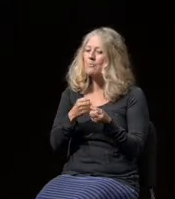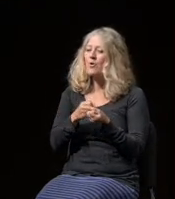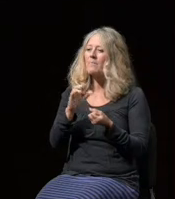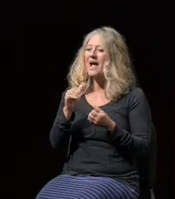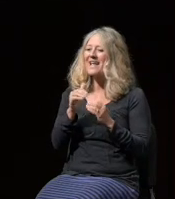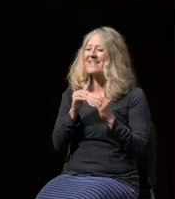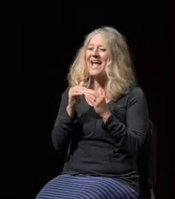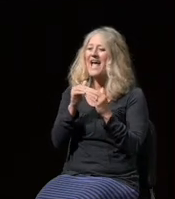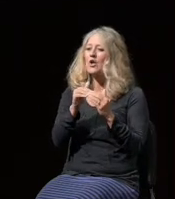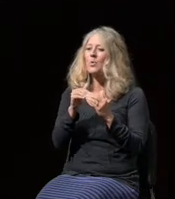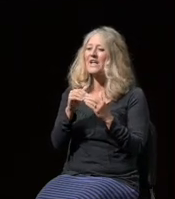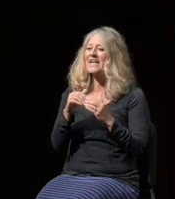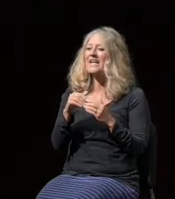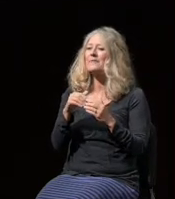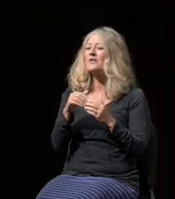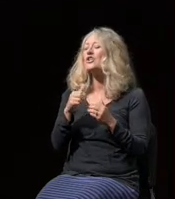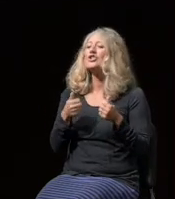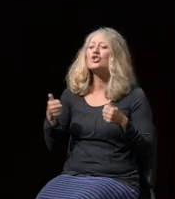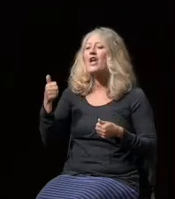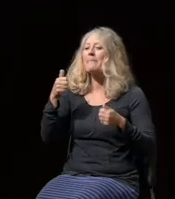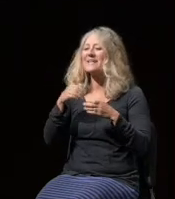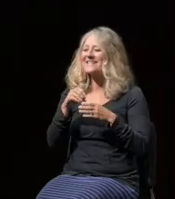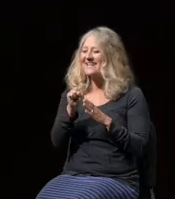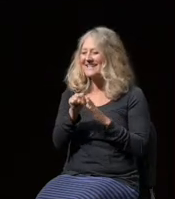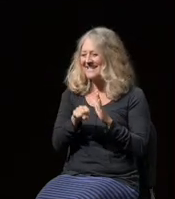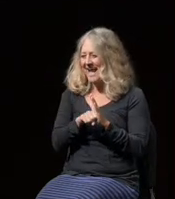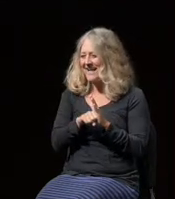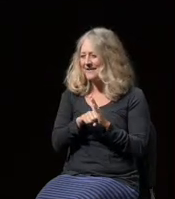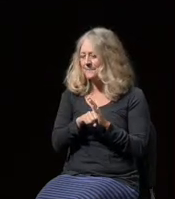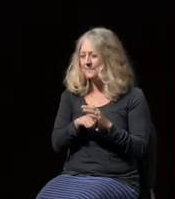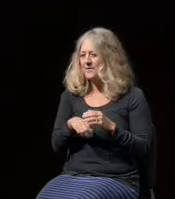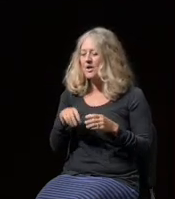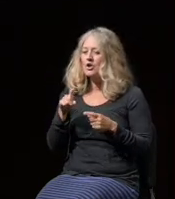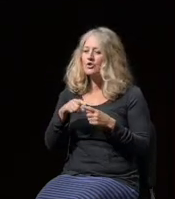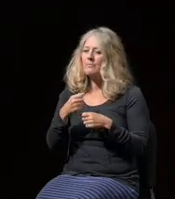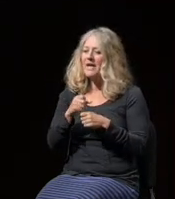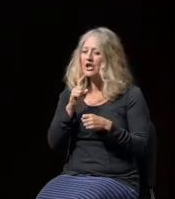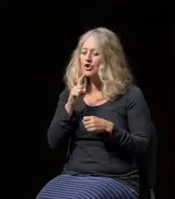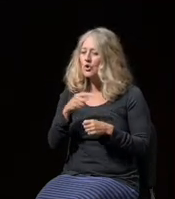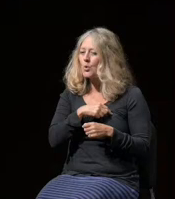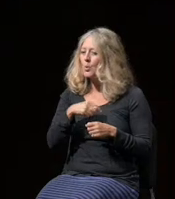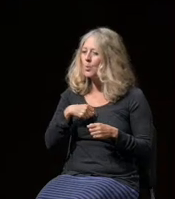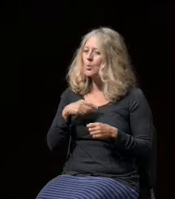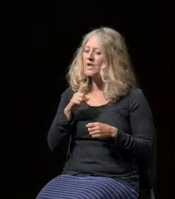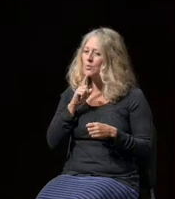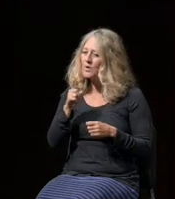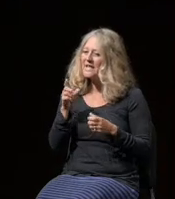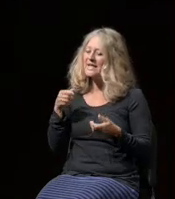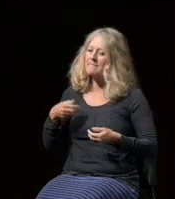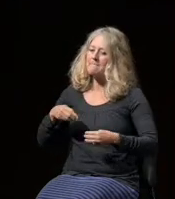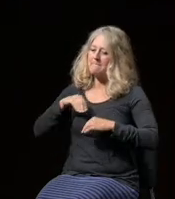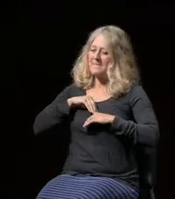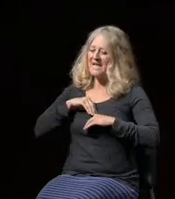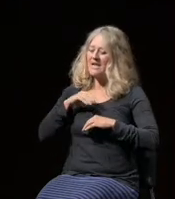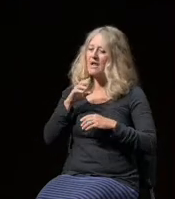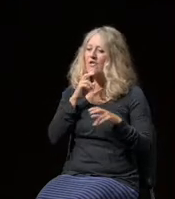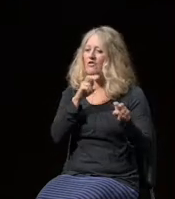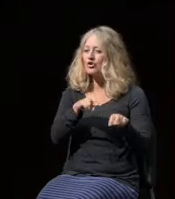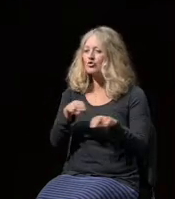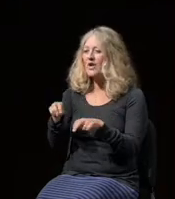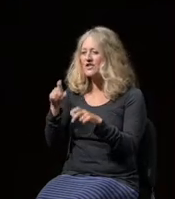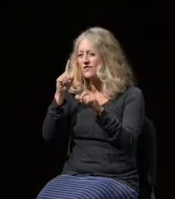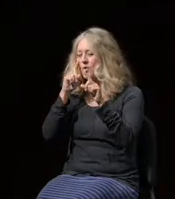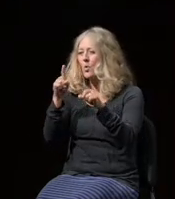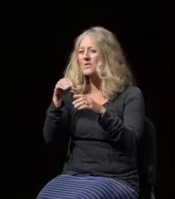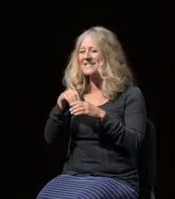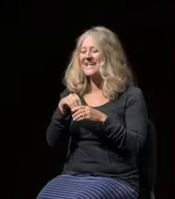equity champions in the state. The intent here is to make sure that we truly meet those transfer goals in the vision for